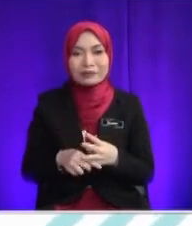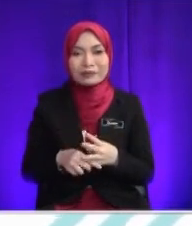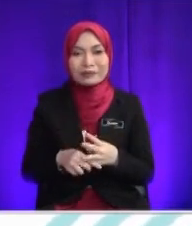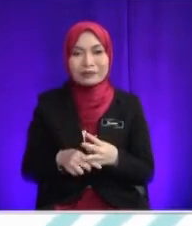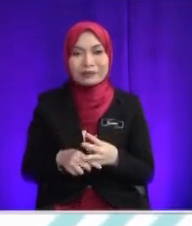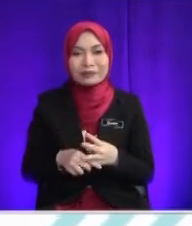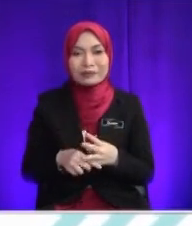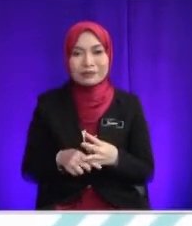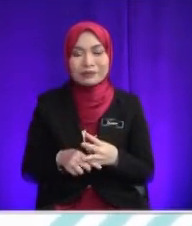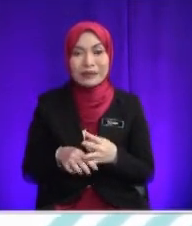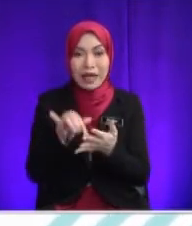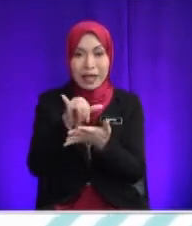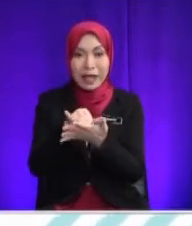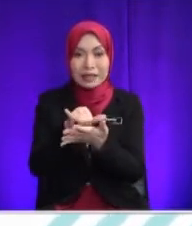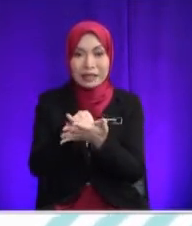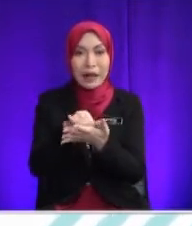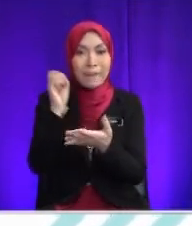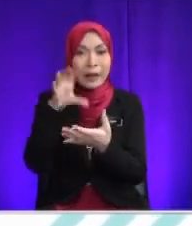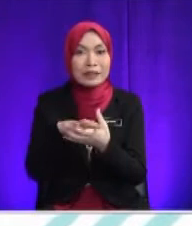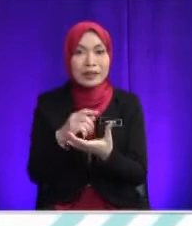Thanks for reassuring me.